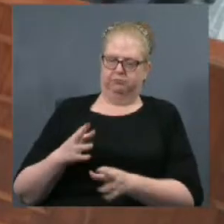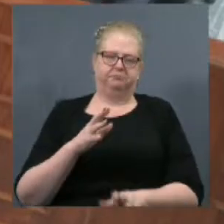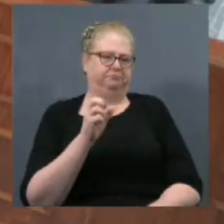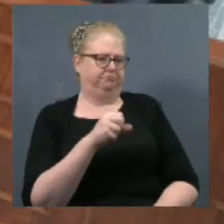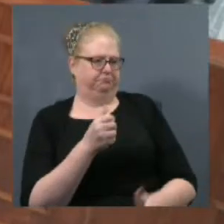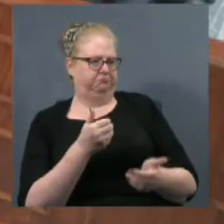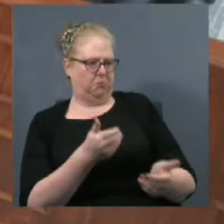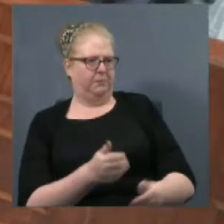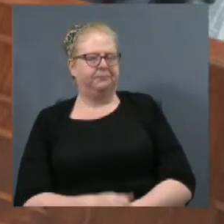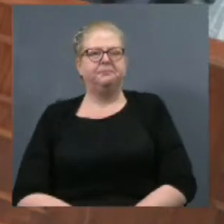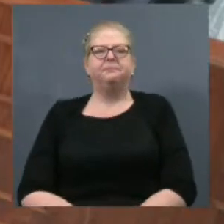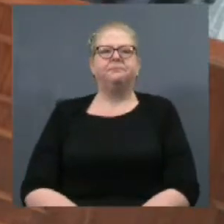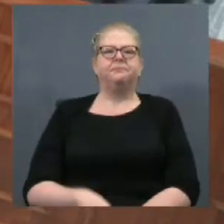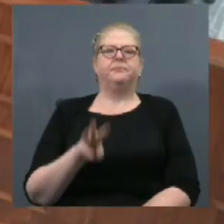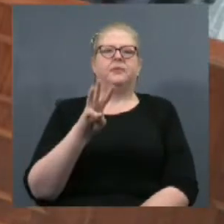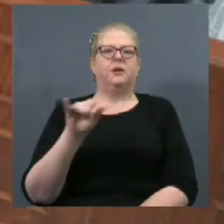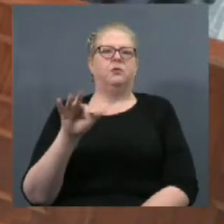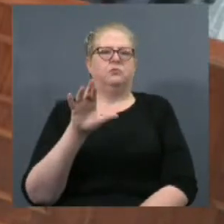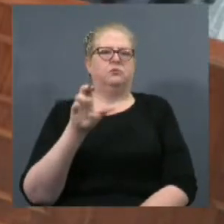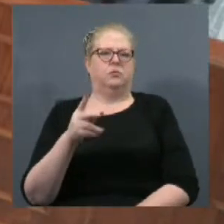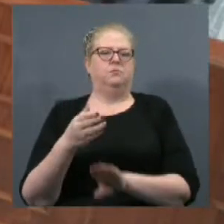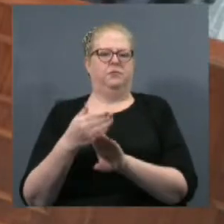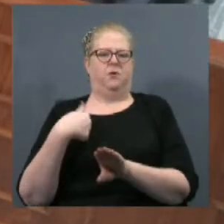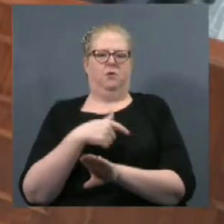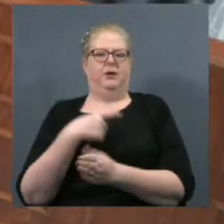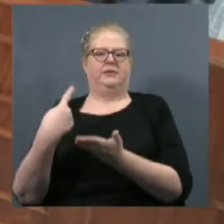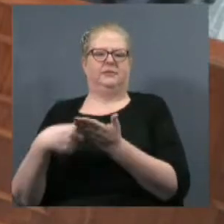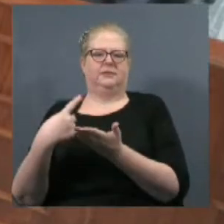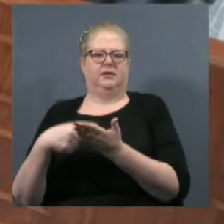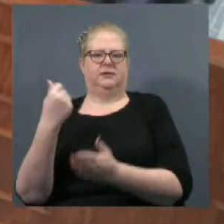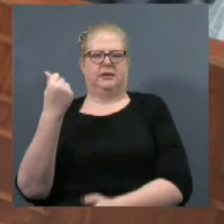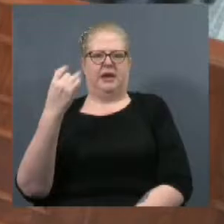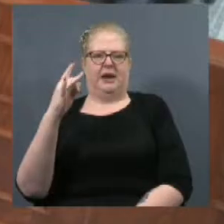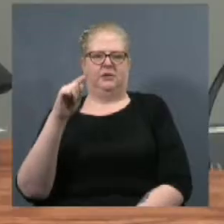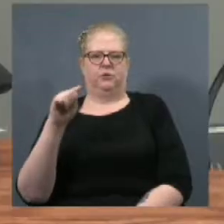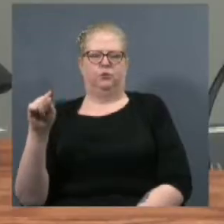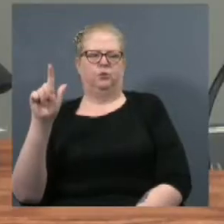Okay. Director Wire, before we go to 18 through 21.